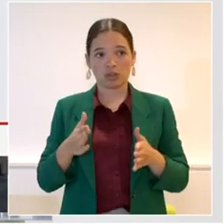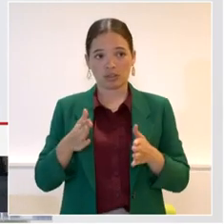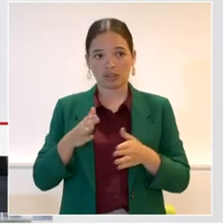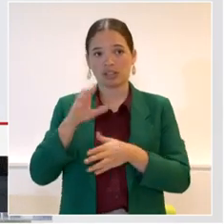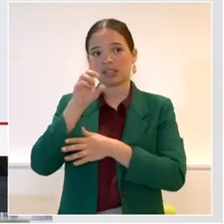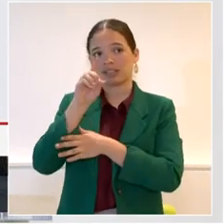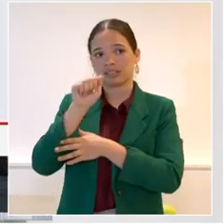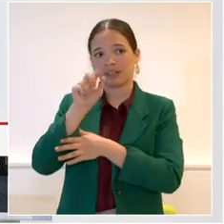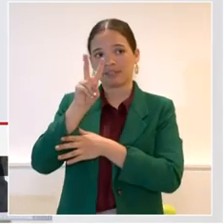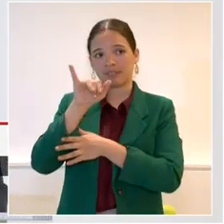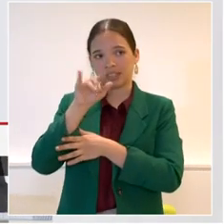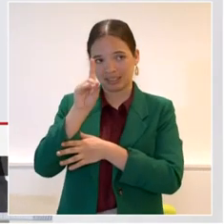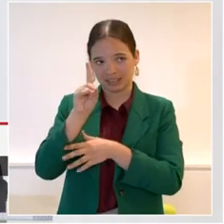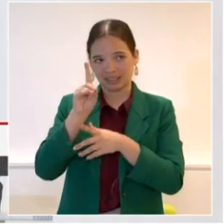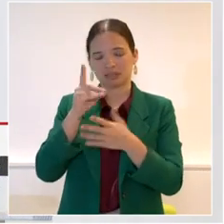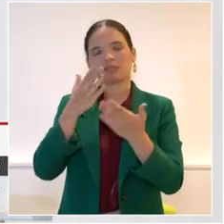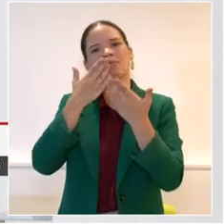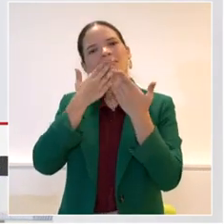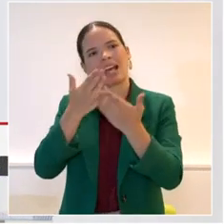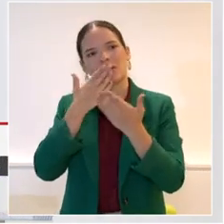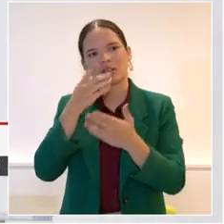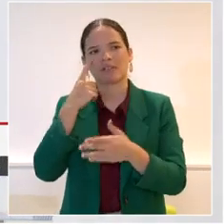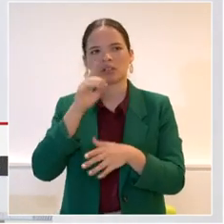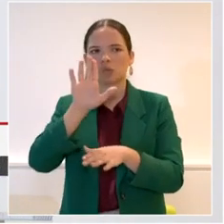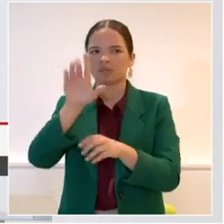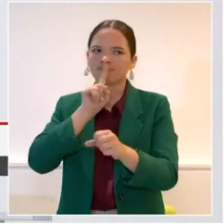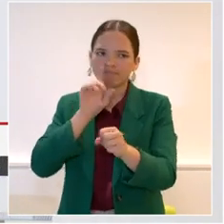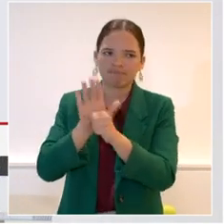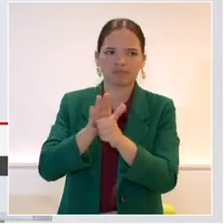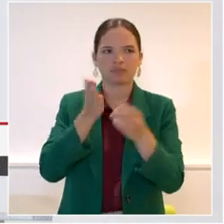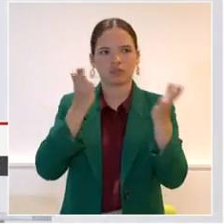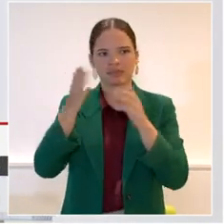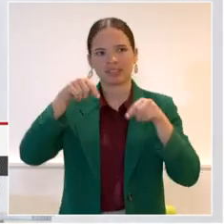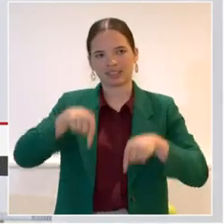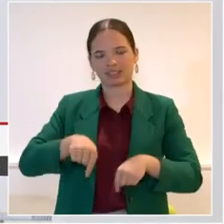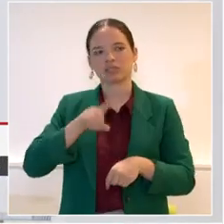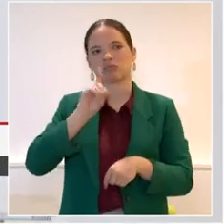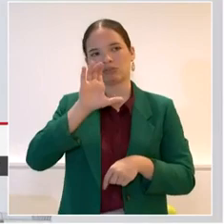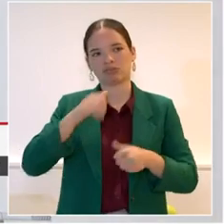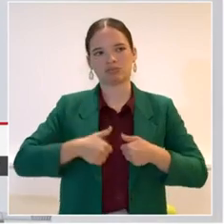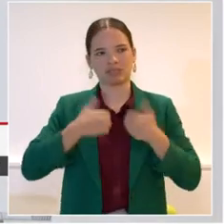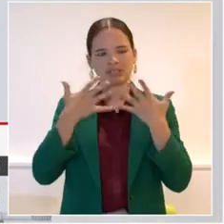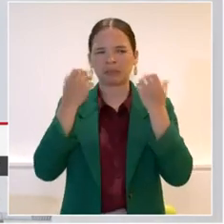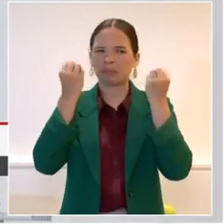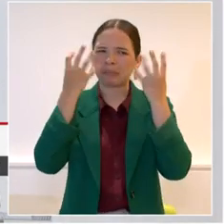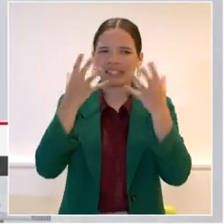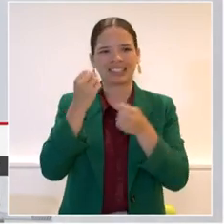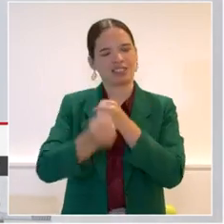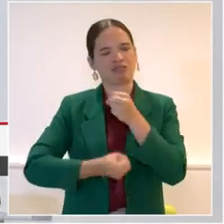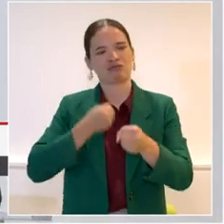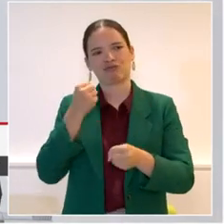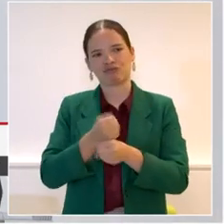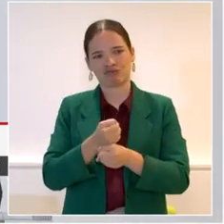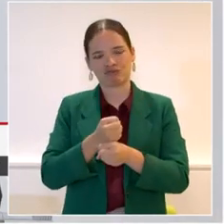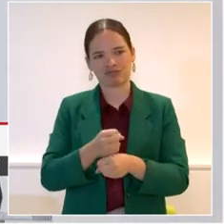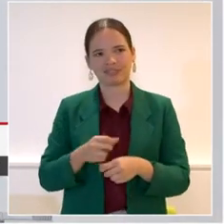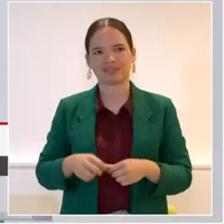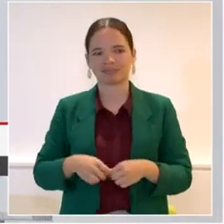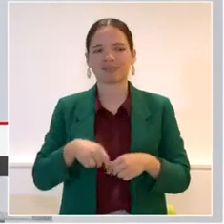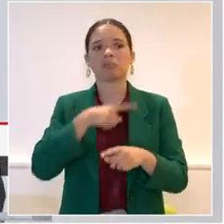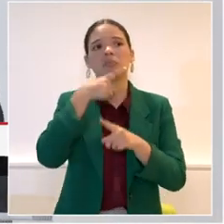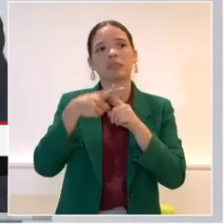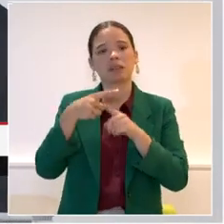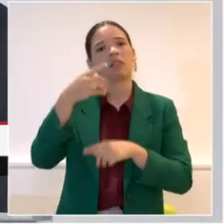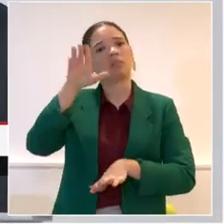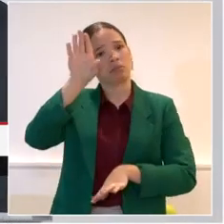to service for district residents for many, many years. We also know that Hamilfar surpassed their